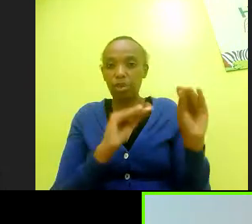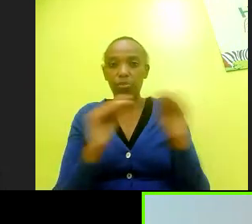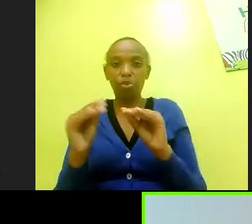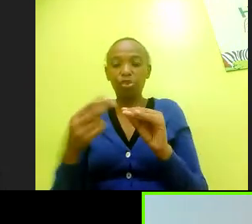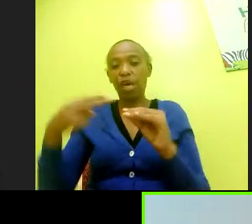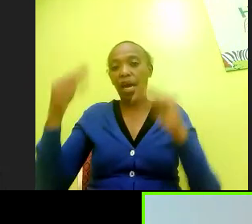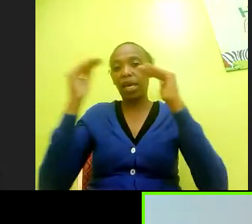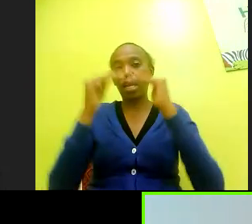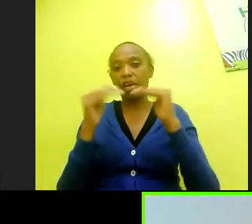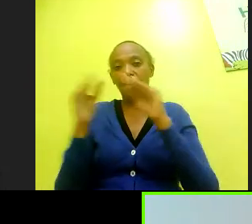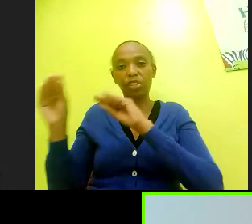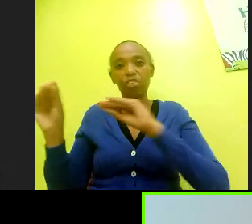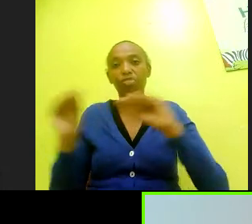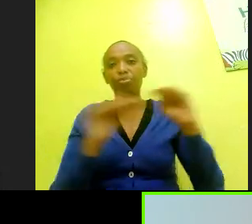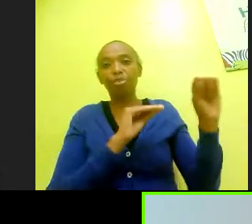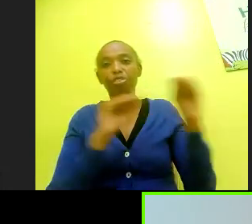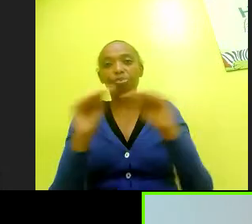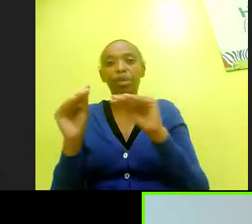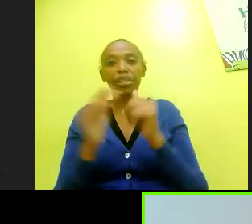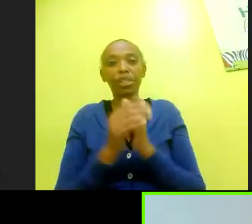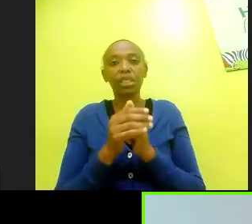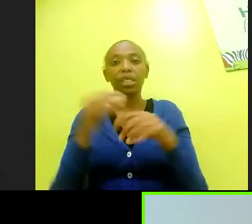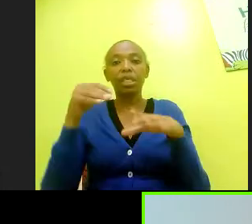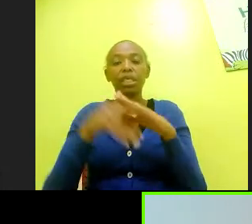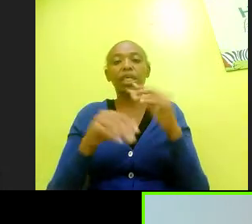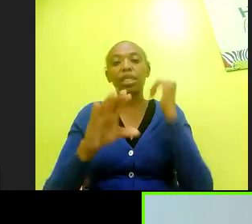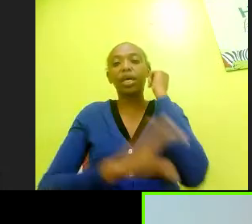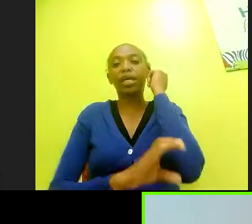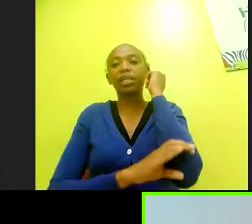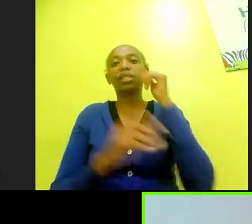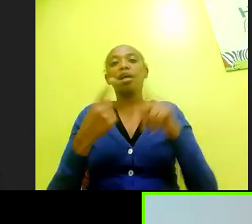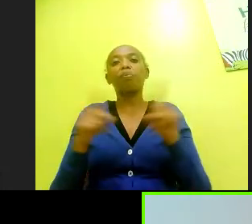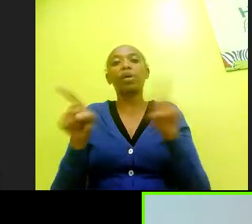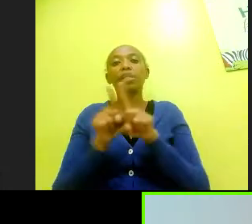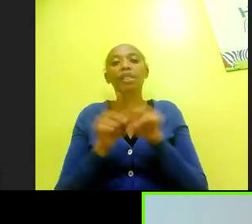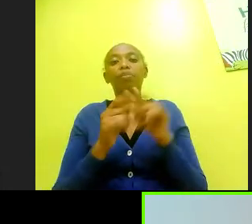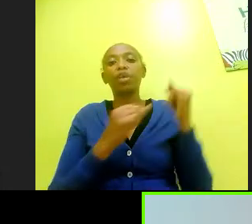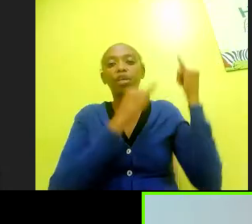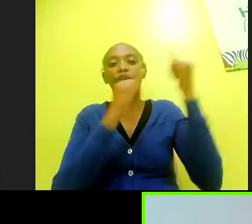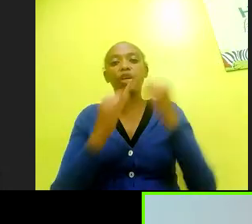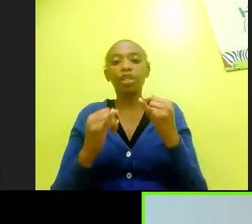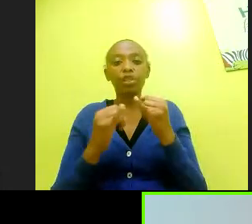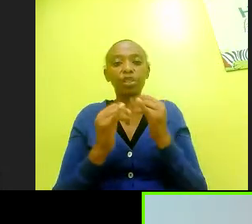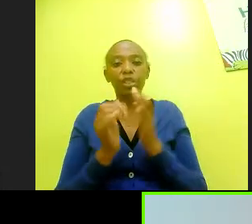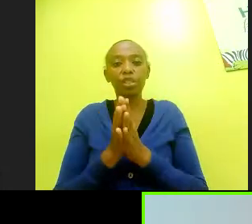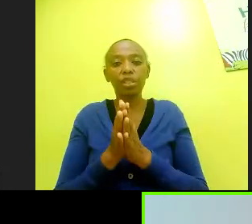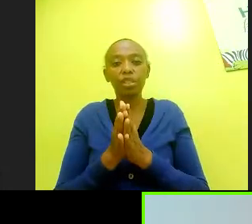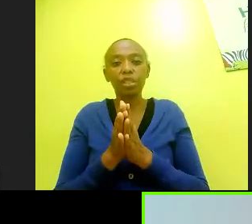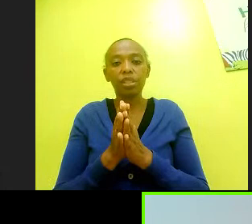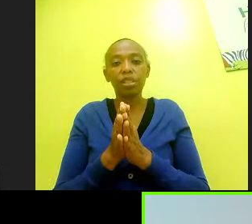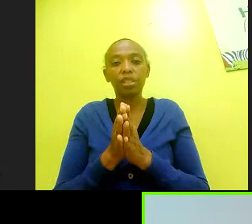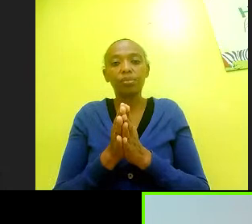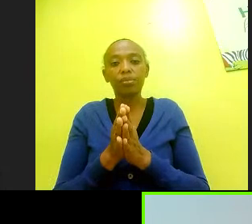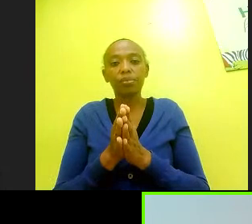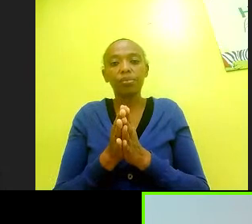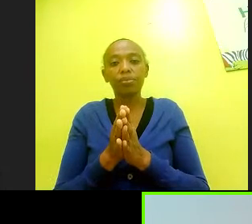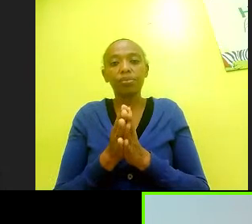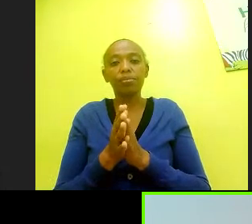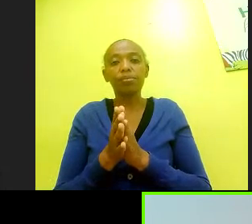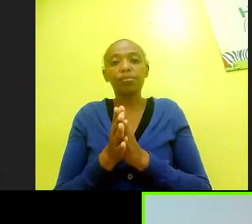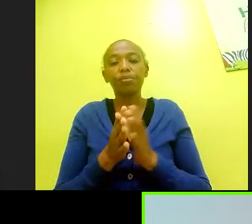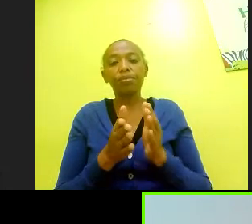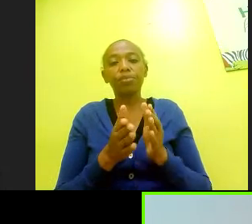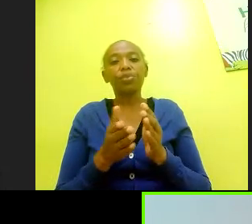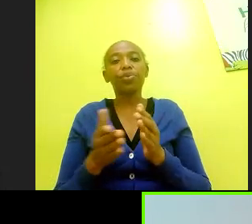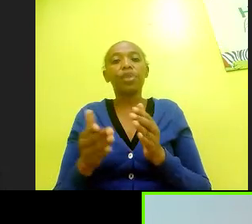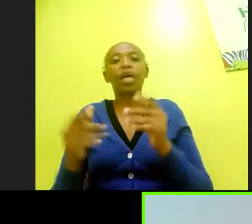of movement within country, but also intra-regional and now cross-regional into the Arab states